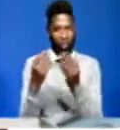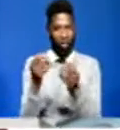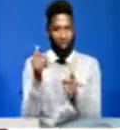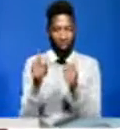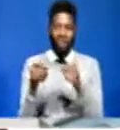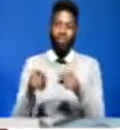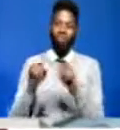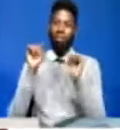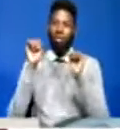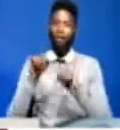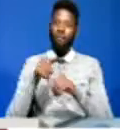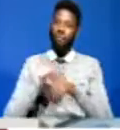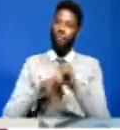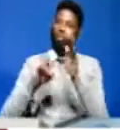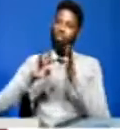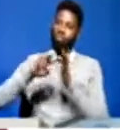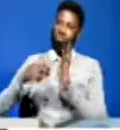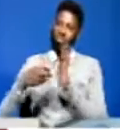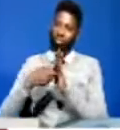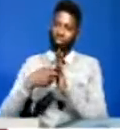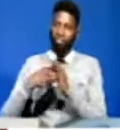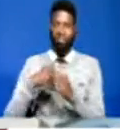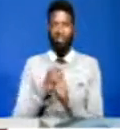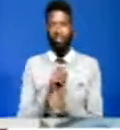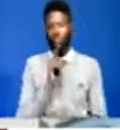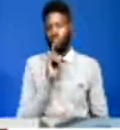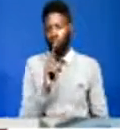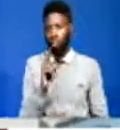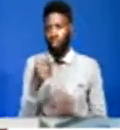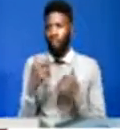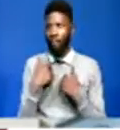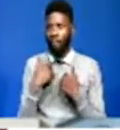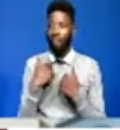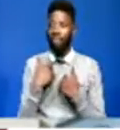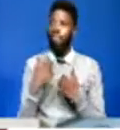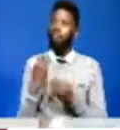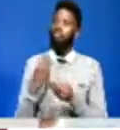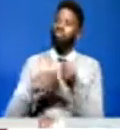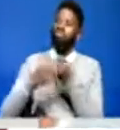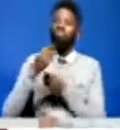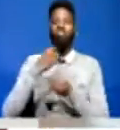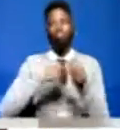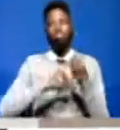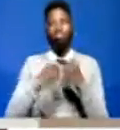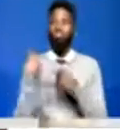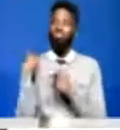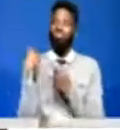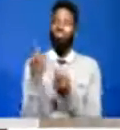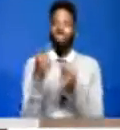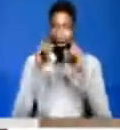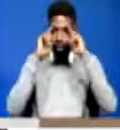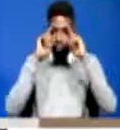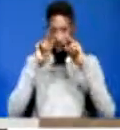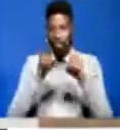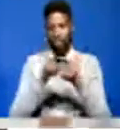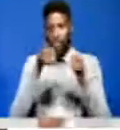can abide to the contract to avoid the side selling that we have experienced with so many farmers. To increase acreage under